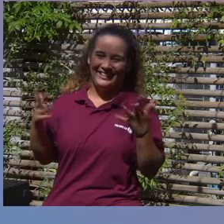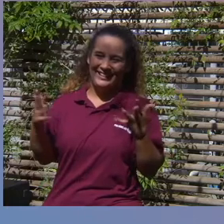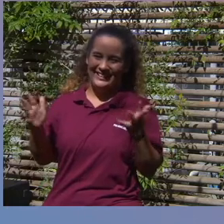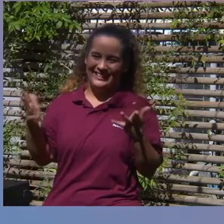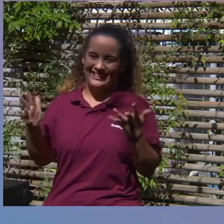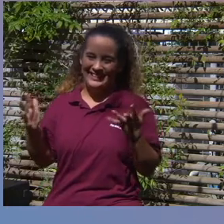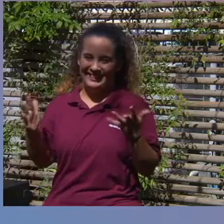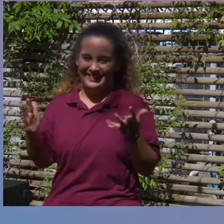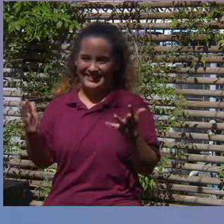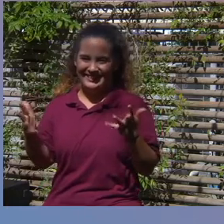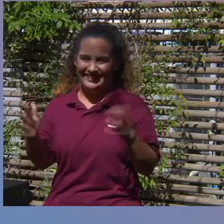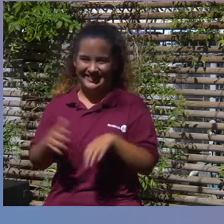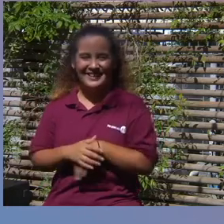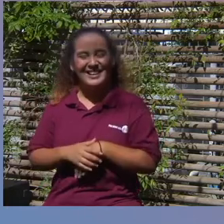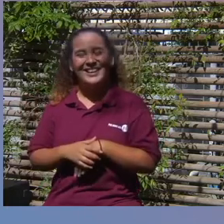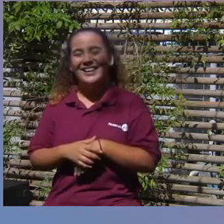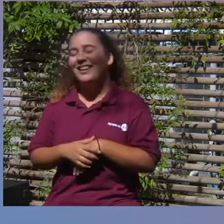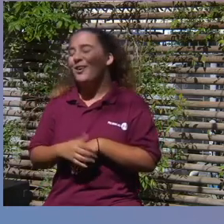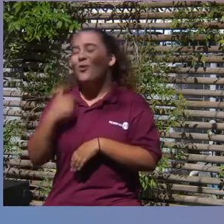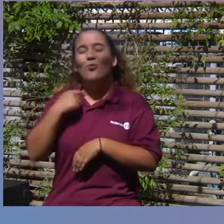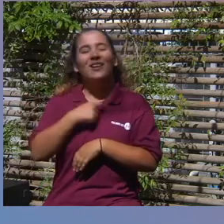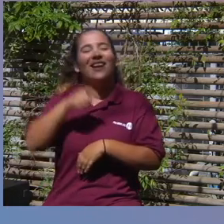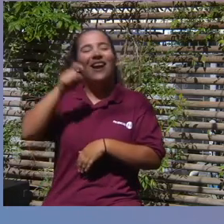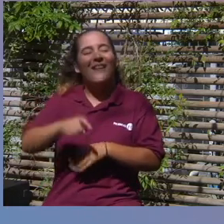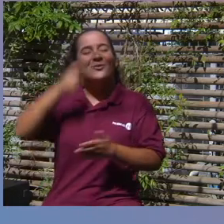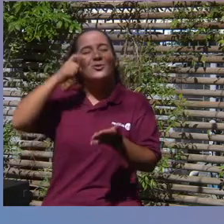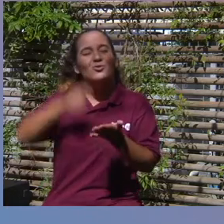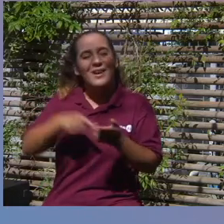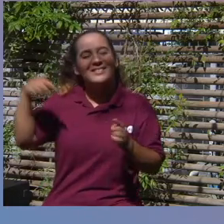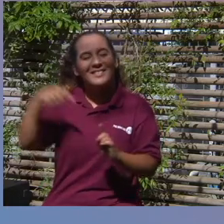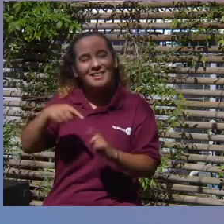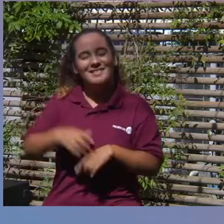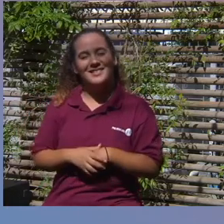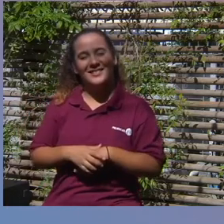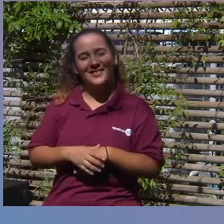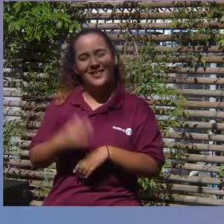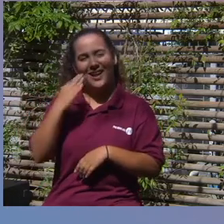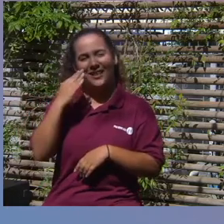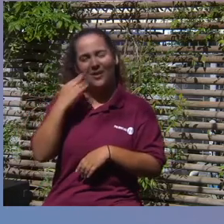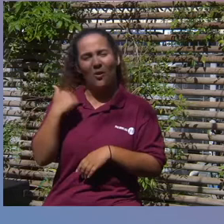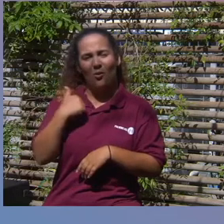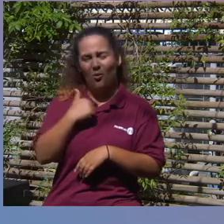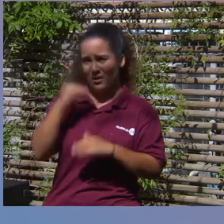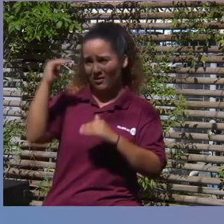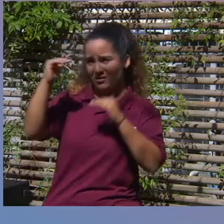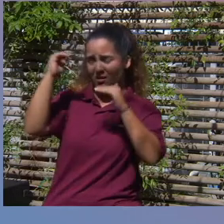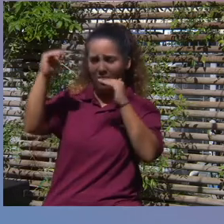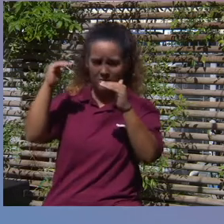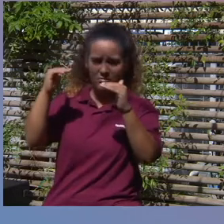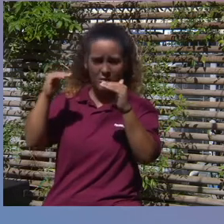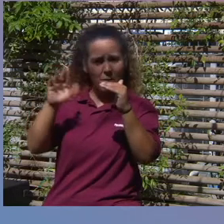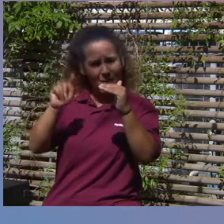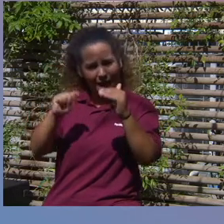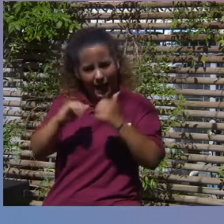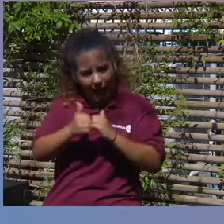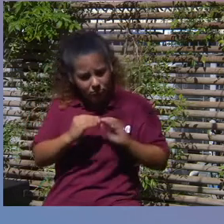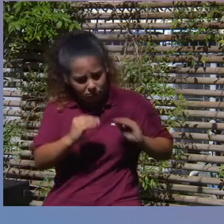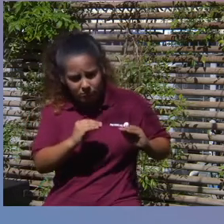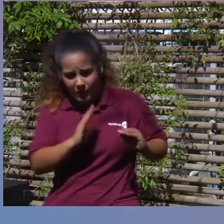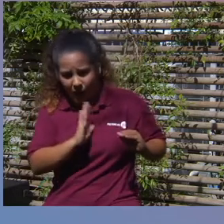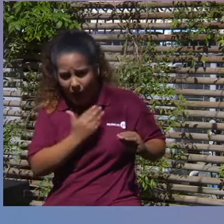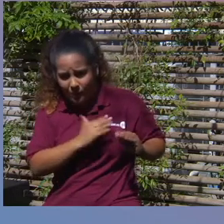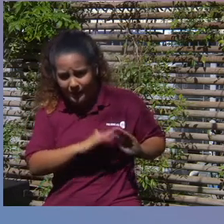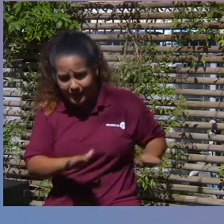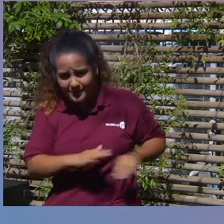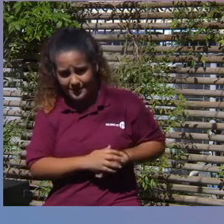So we have to address this. I know we're talking with us as adults, but how does it start with our kids? Yeah. Because